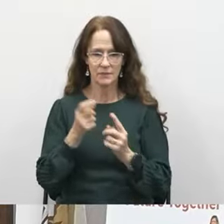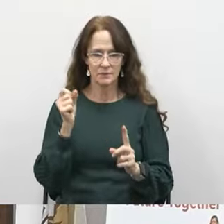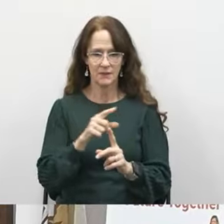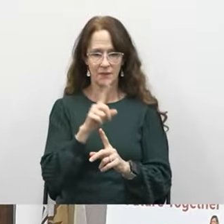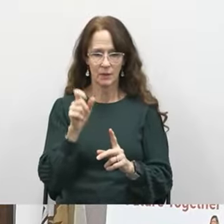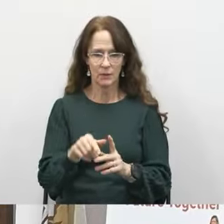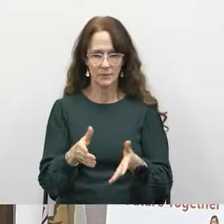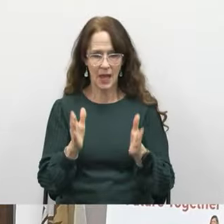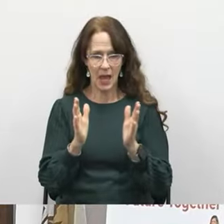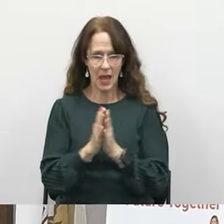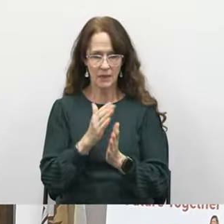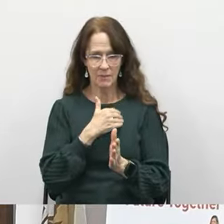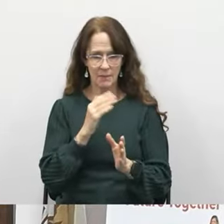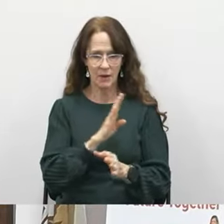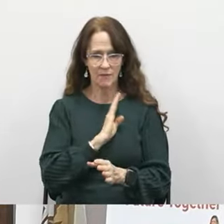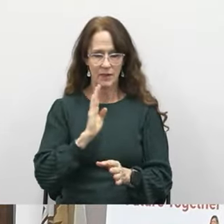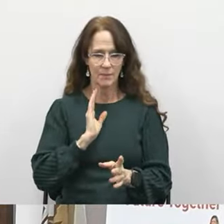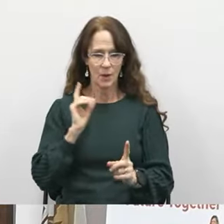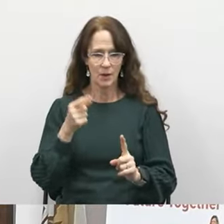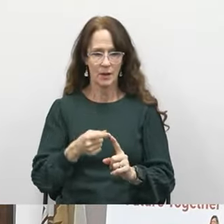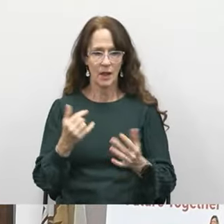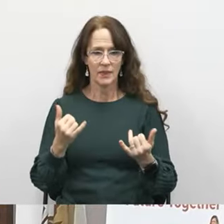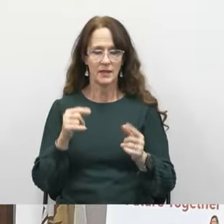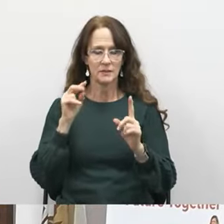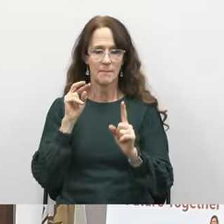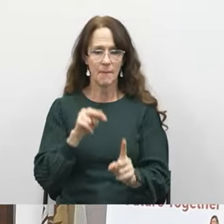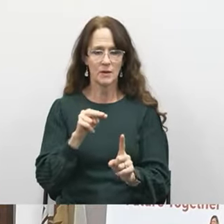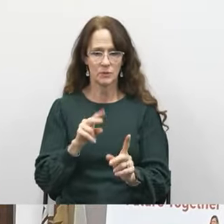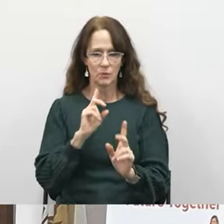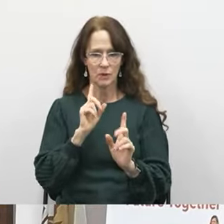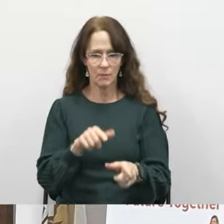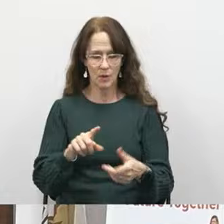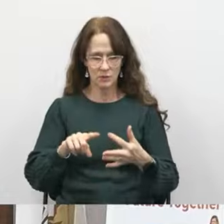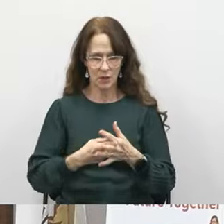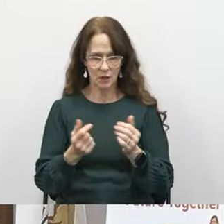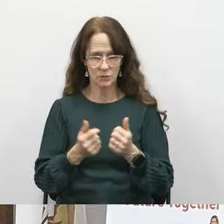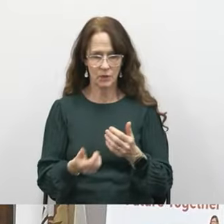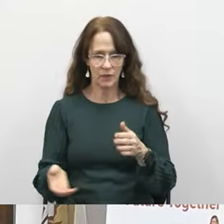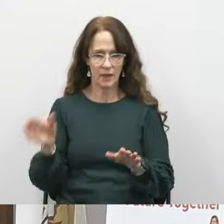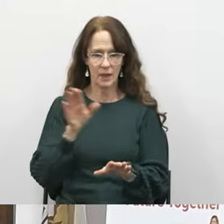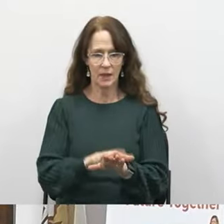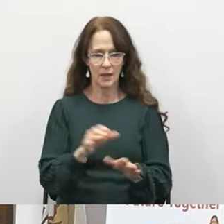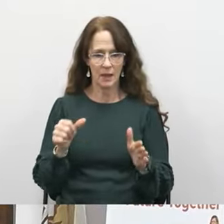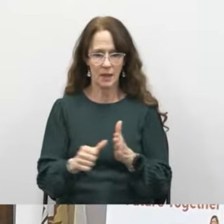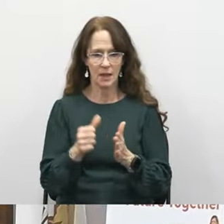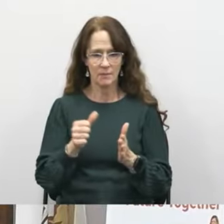were asked by members of the board. This monitoring report starts with the cover sheet on page